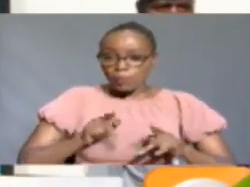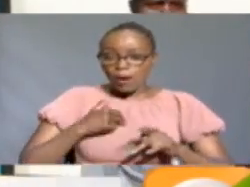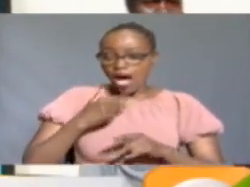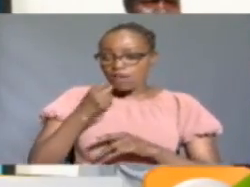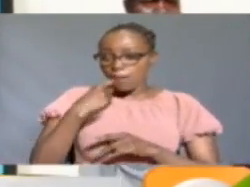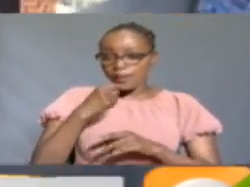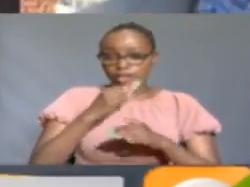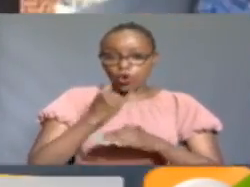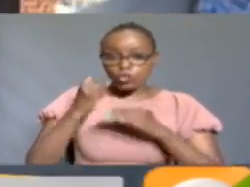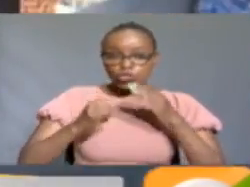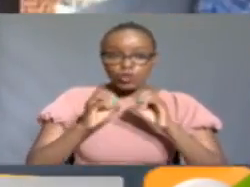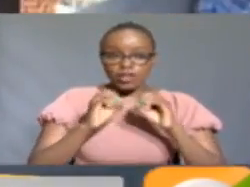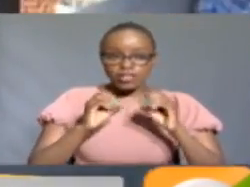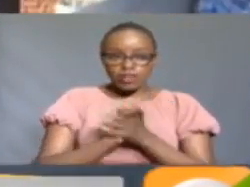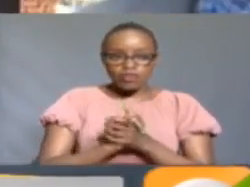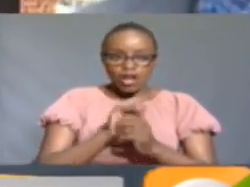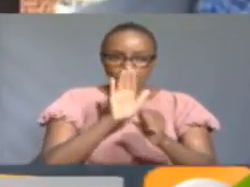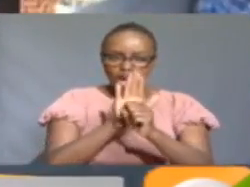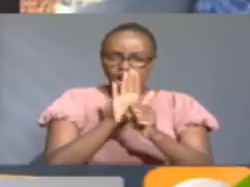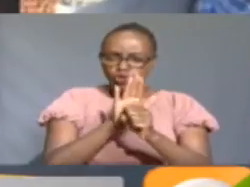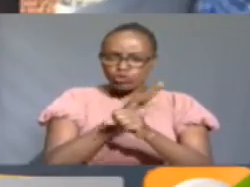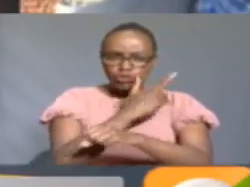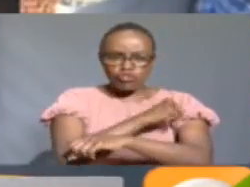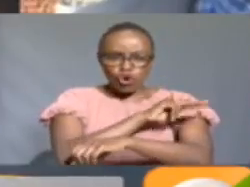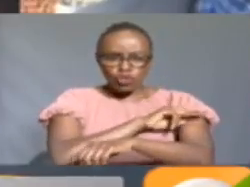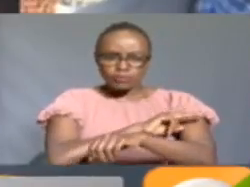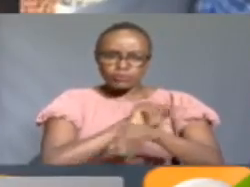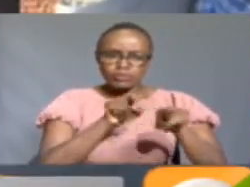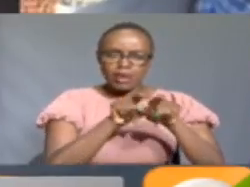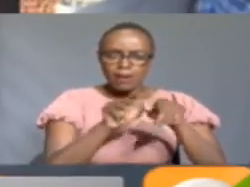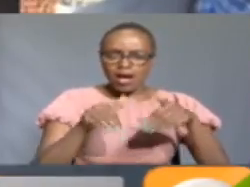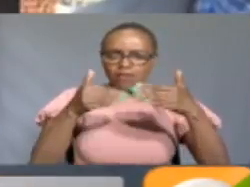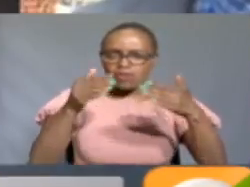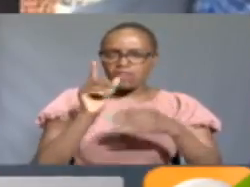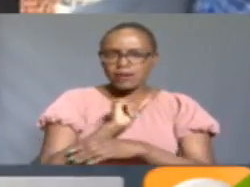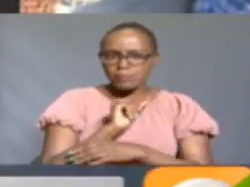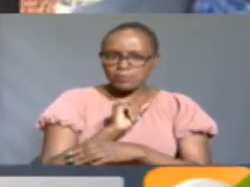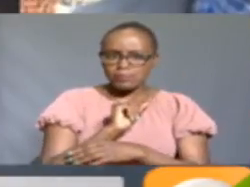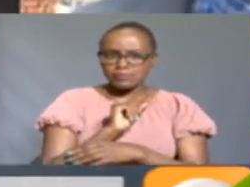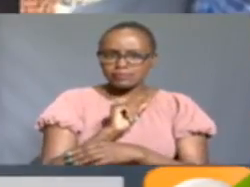medical insurance. Many of the hospitals have offered